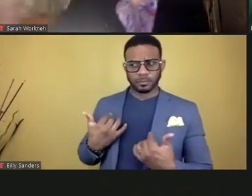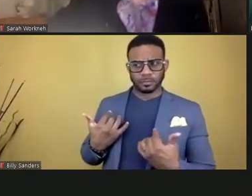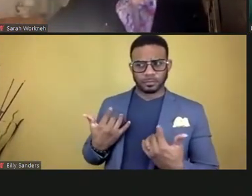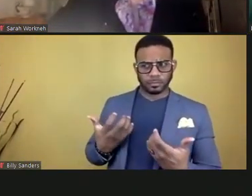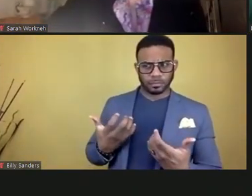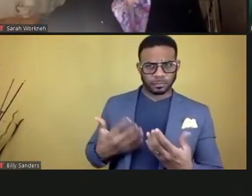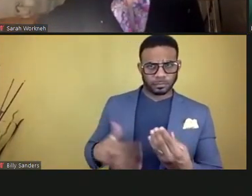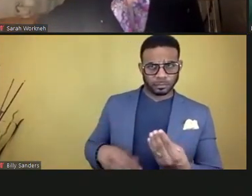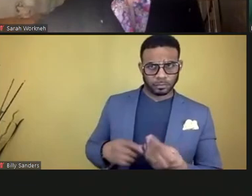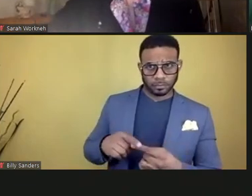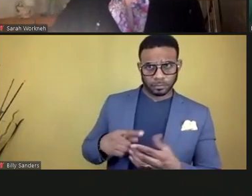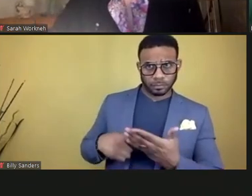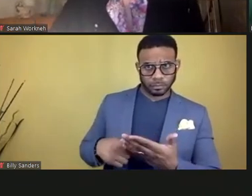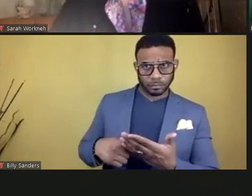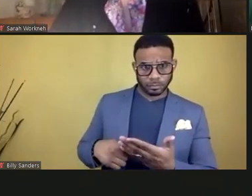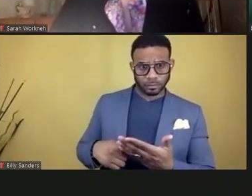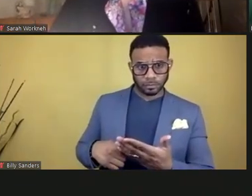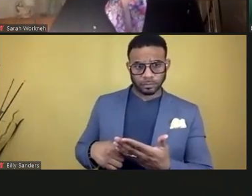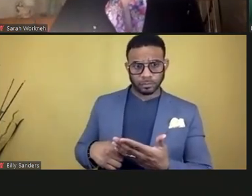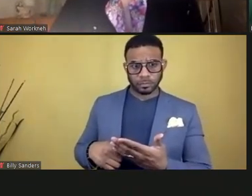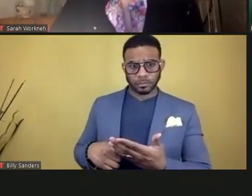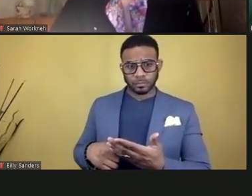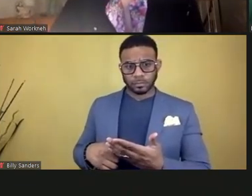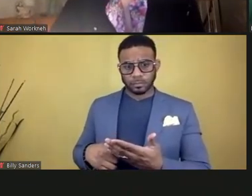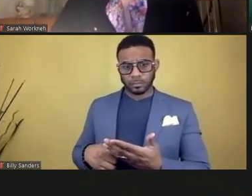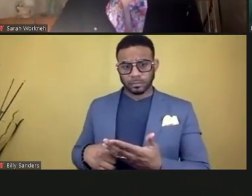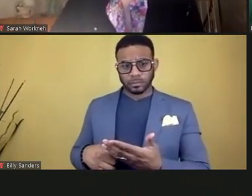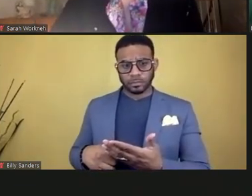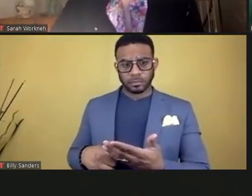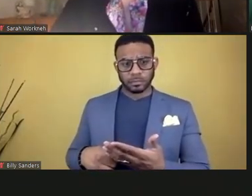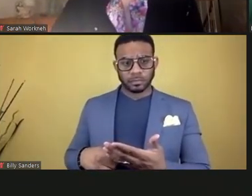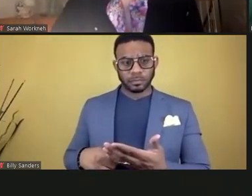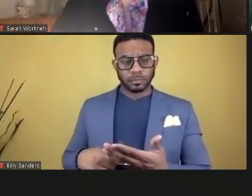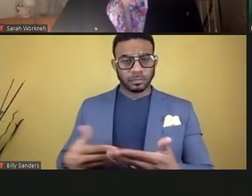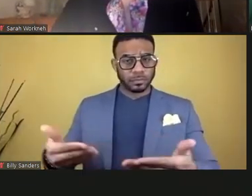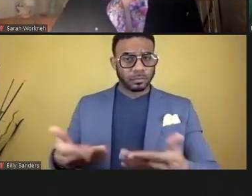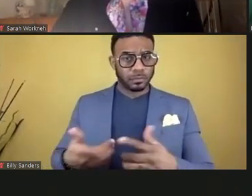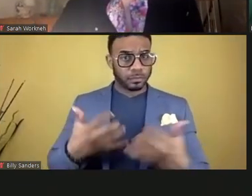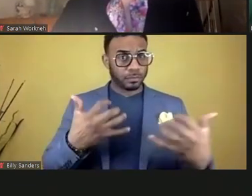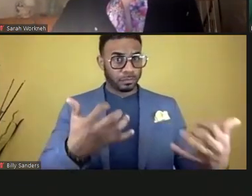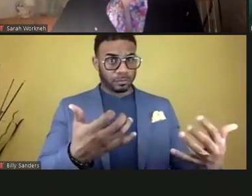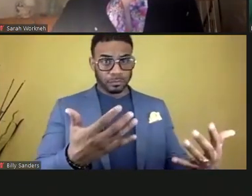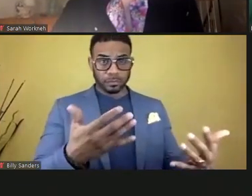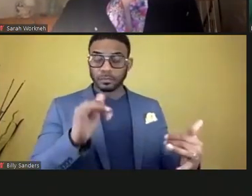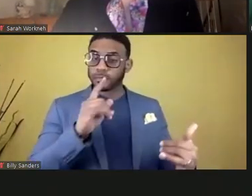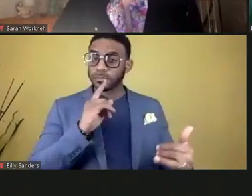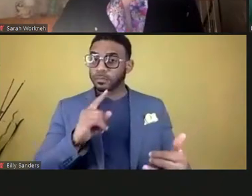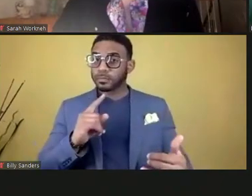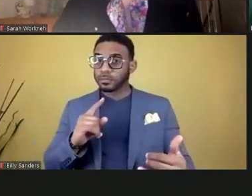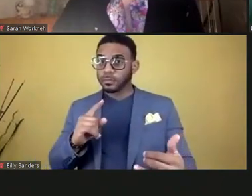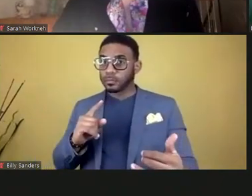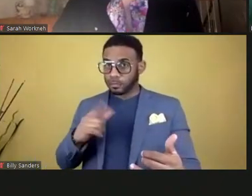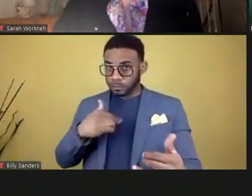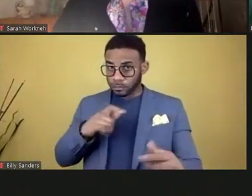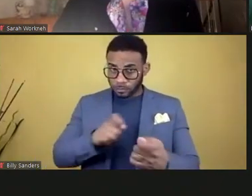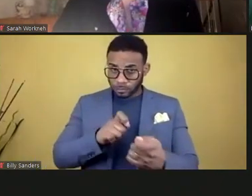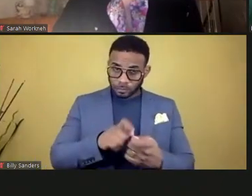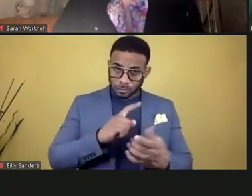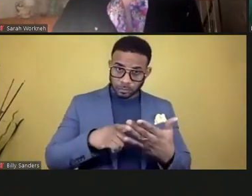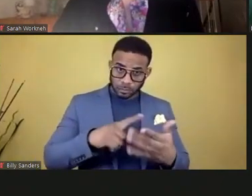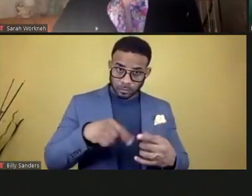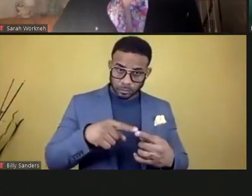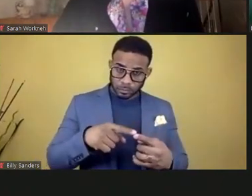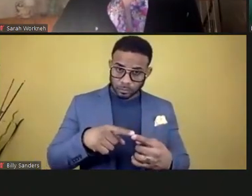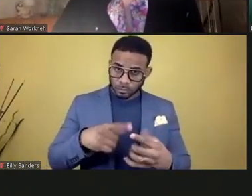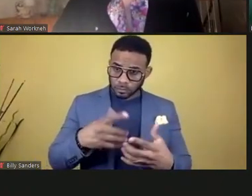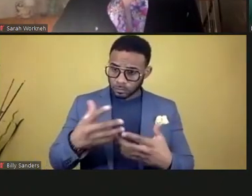of add to the conversation that you're having from an invitation from the audience, and that is, so we're specifically talking about